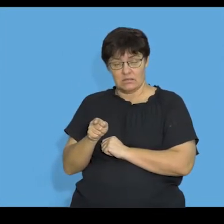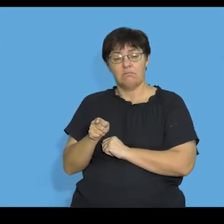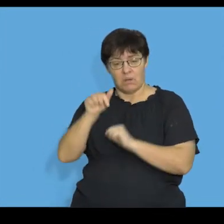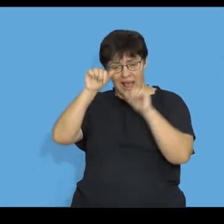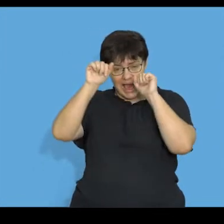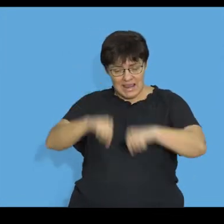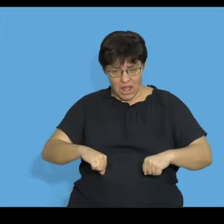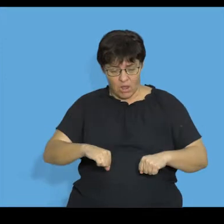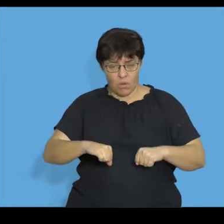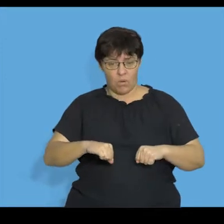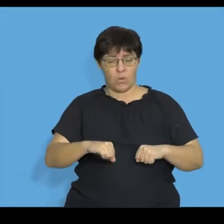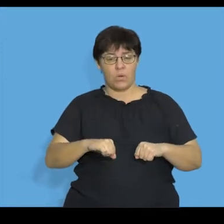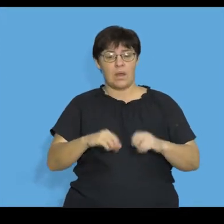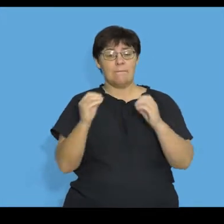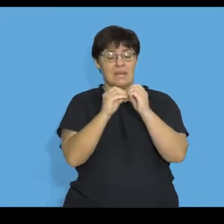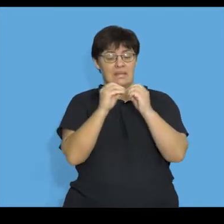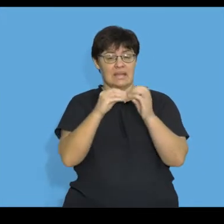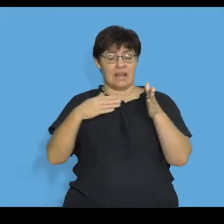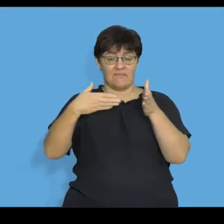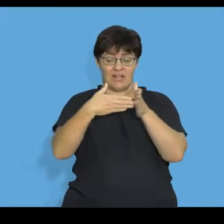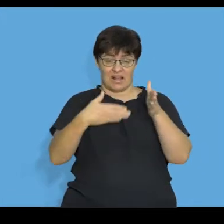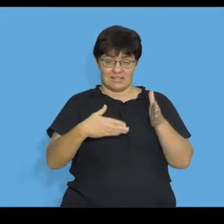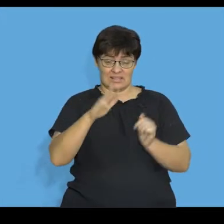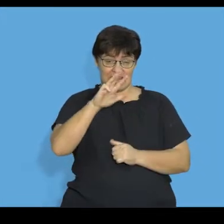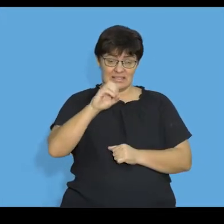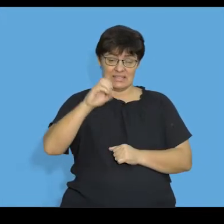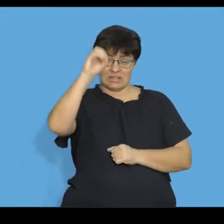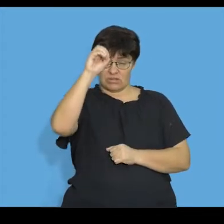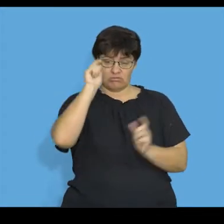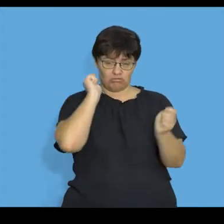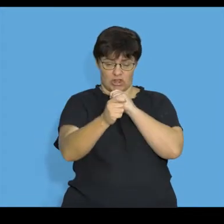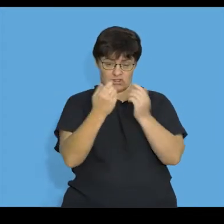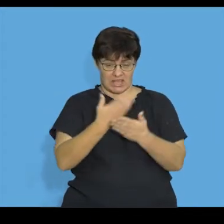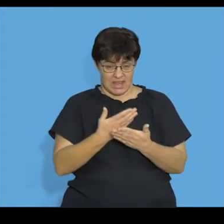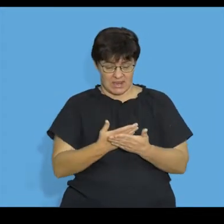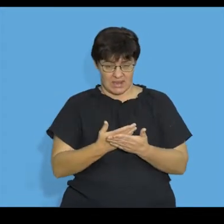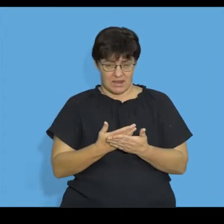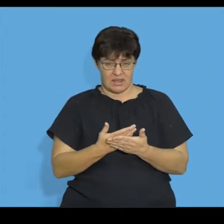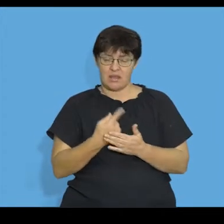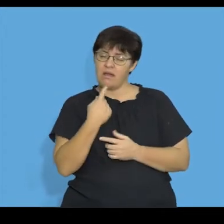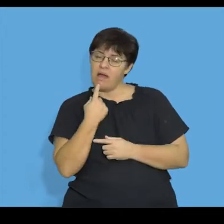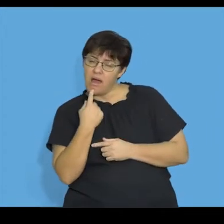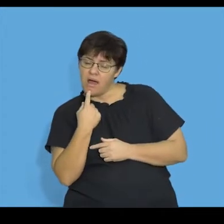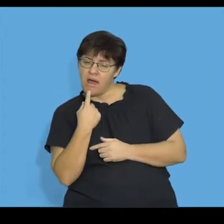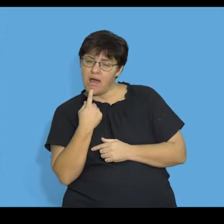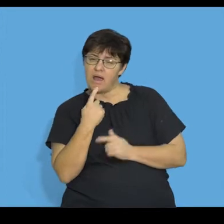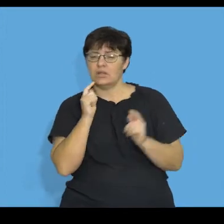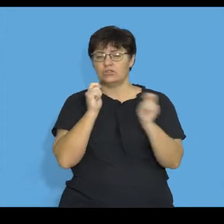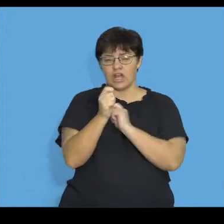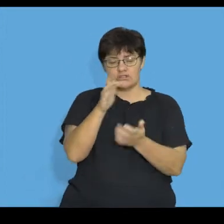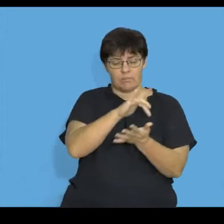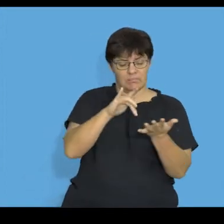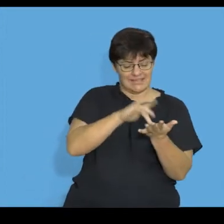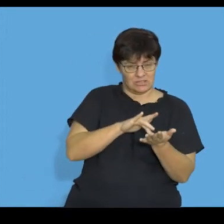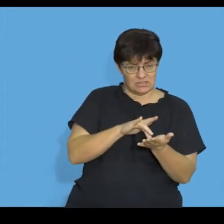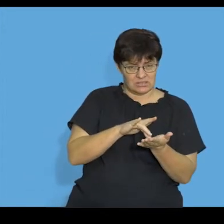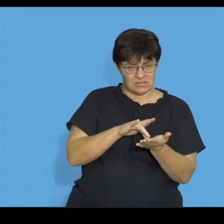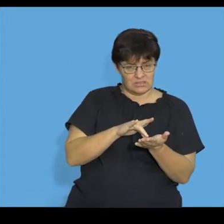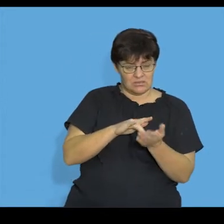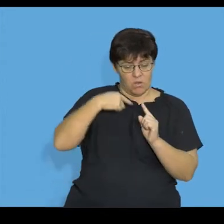magnetic flux to change, and we allow the magnetic flux by either changing the position of